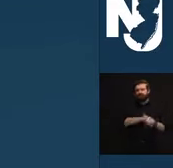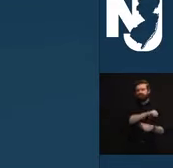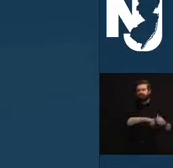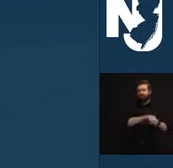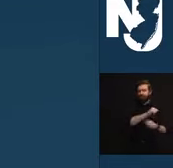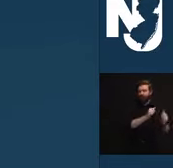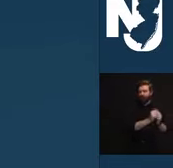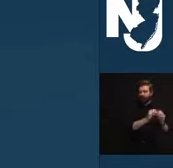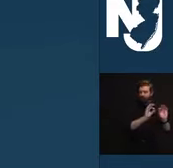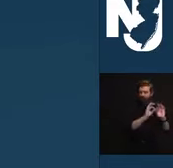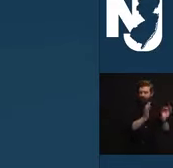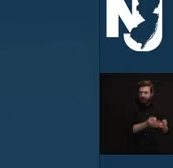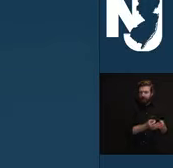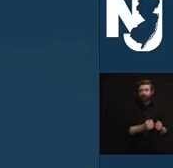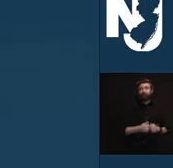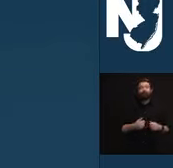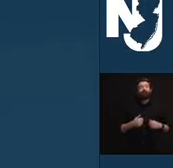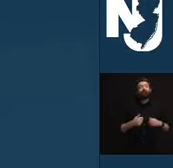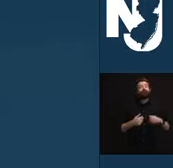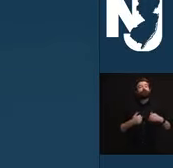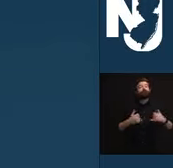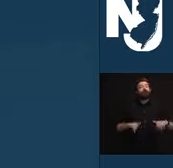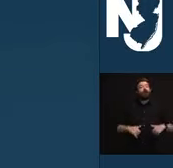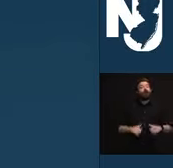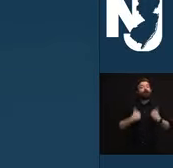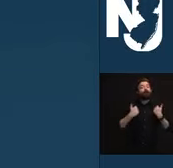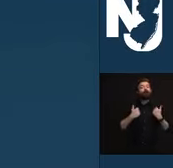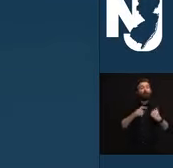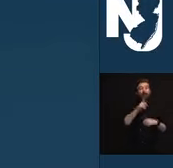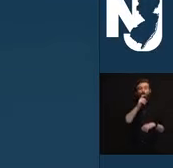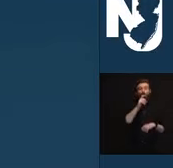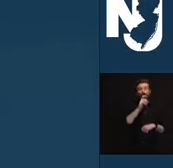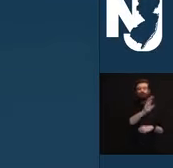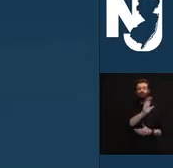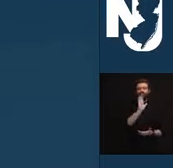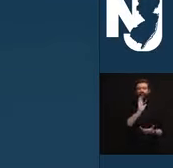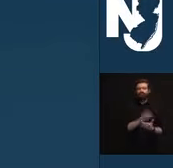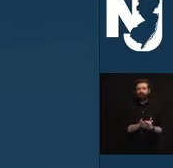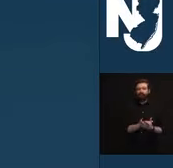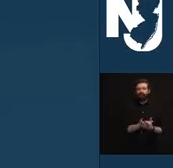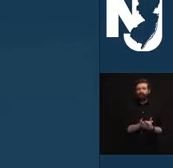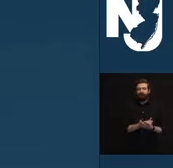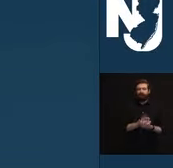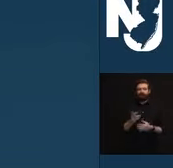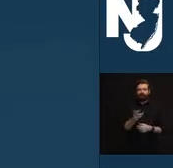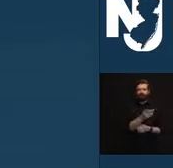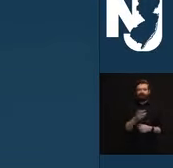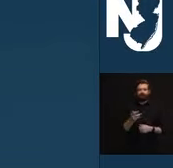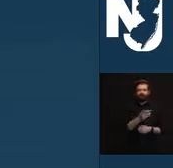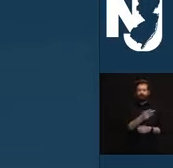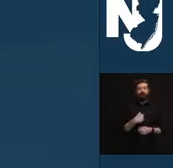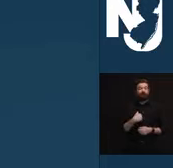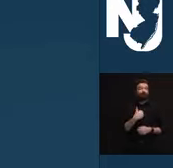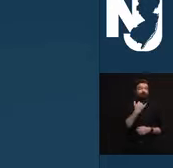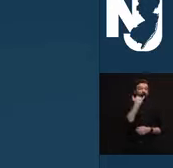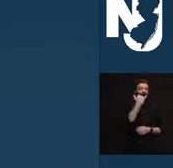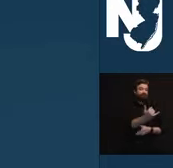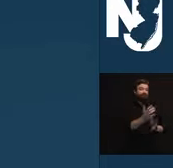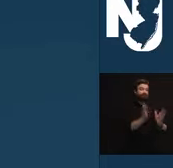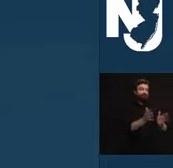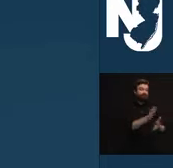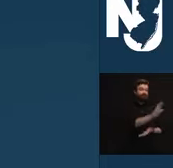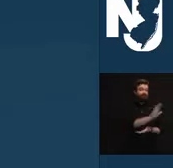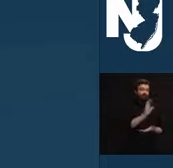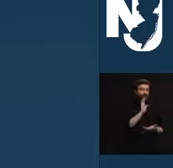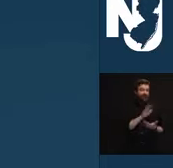of 34 years, Mary Ellen, with whom I had the great honor of speaking, I think, on Wednesday. She, by the way, was also in the hospital,